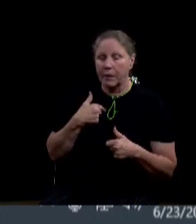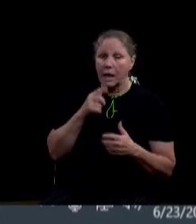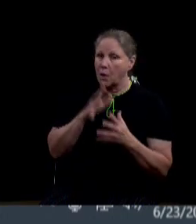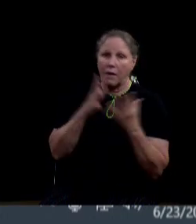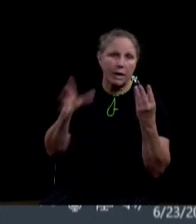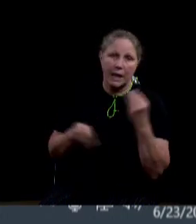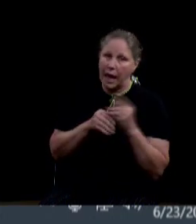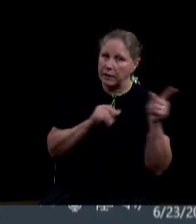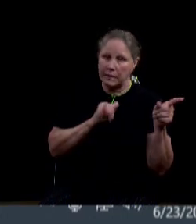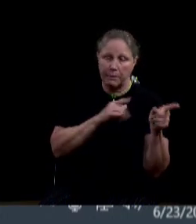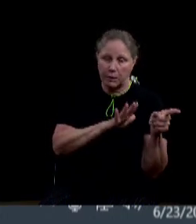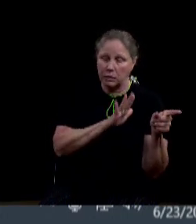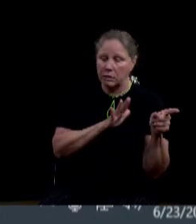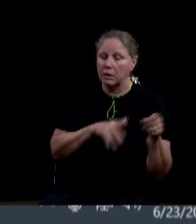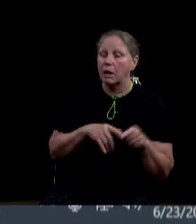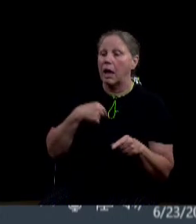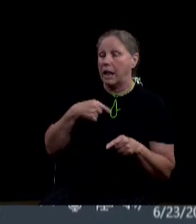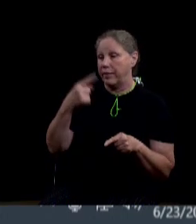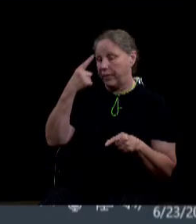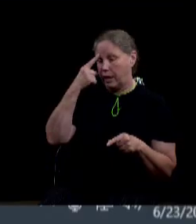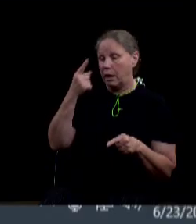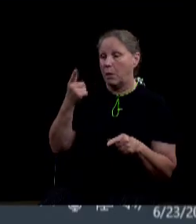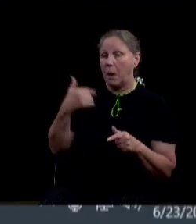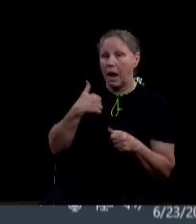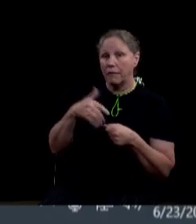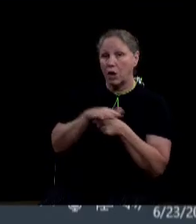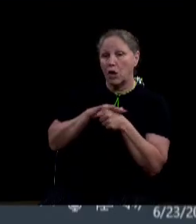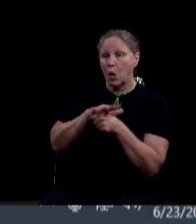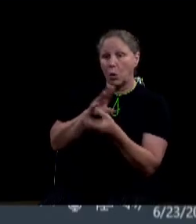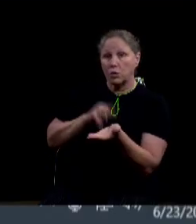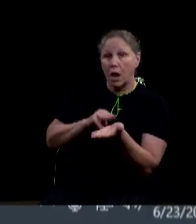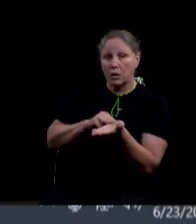local doctors and